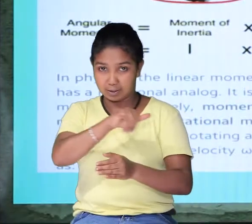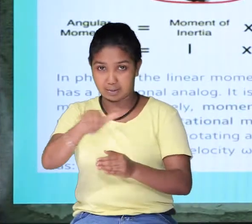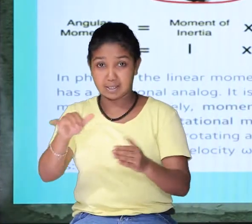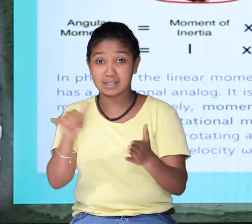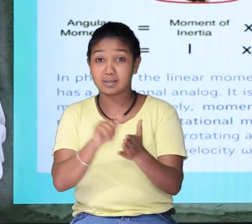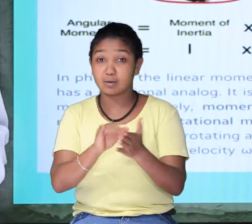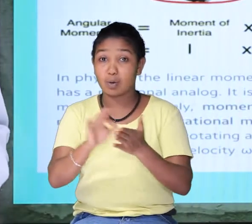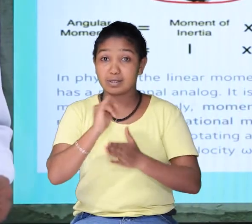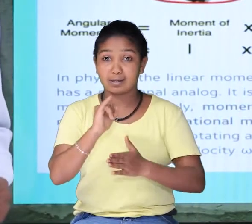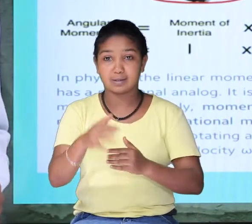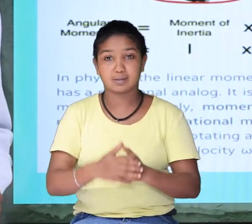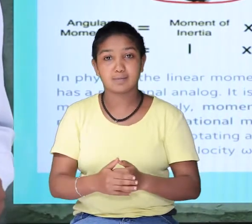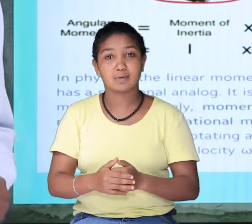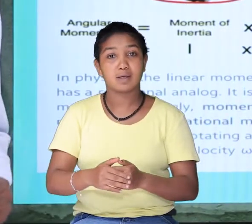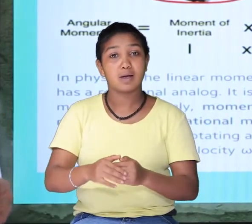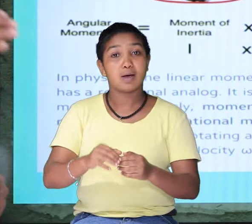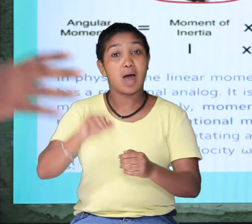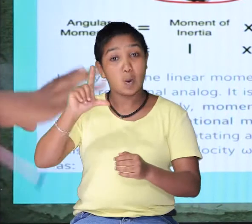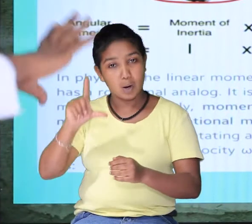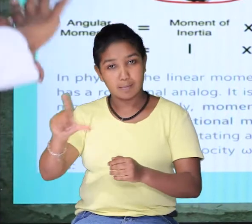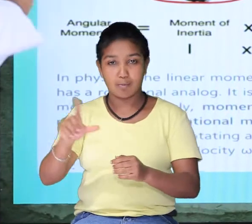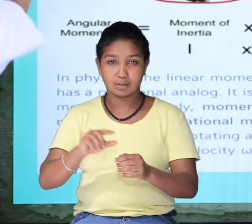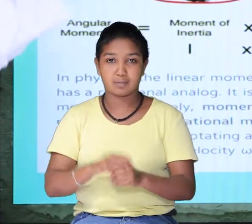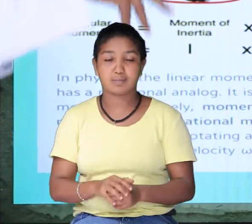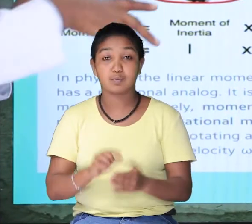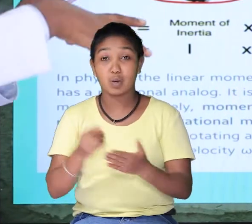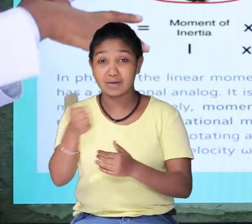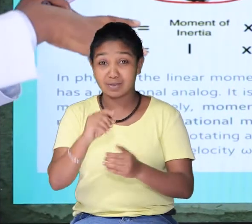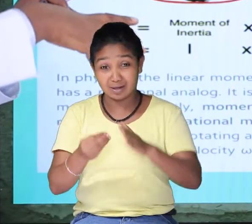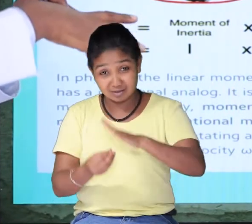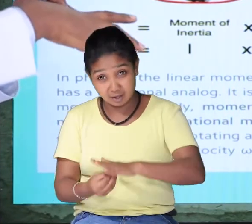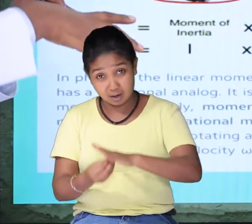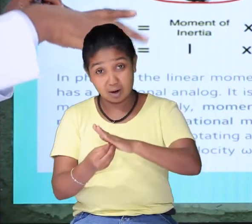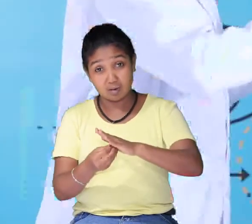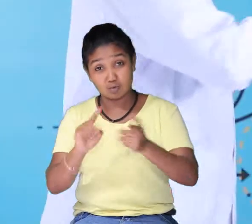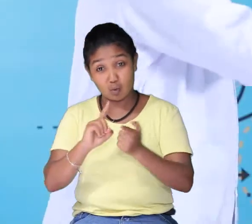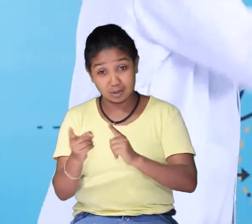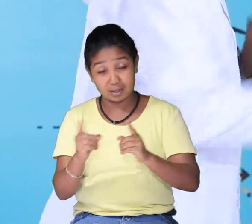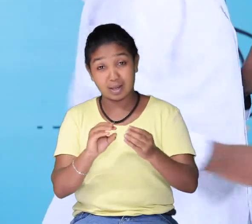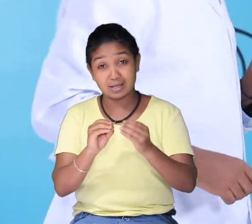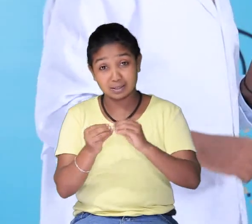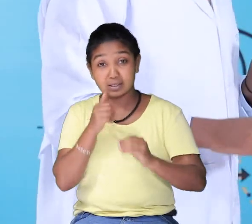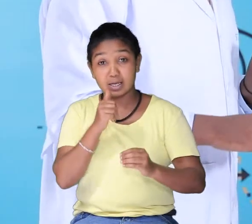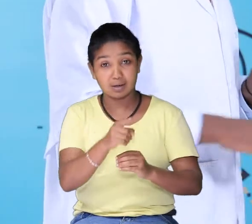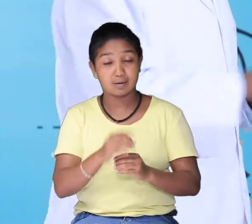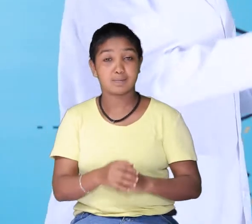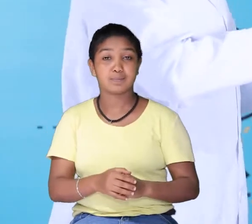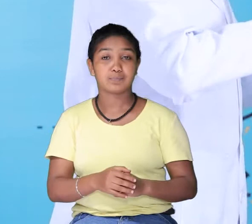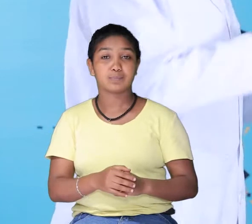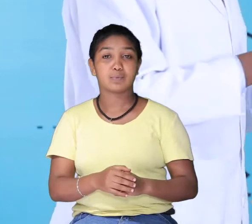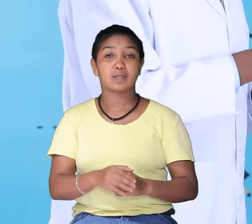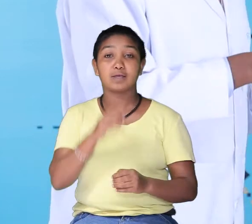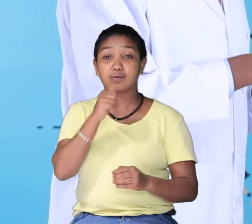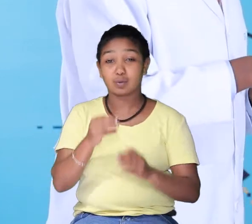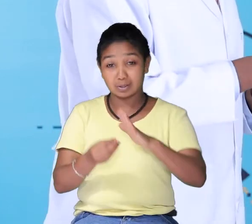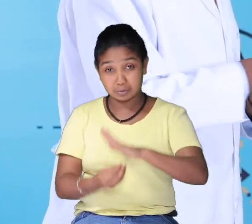that quantity is angular momentum. Whenever there is no external torque exerted on her, for example, if there is